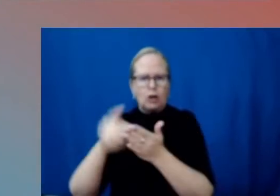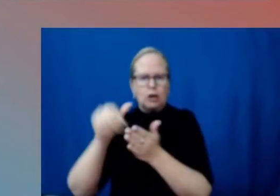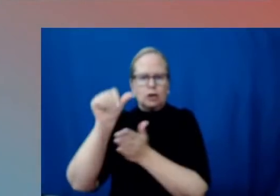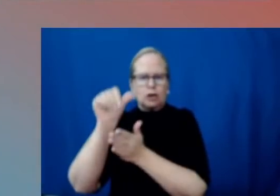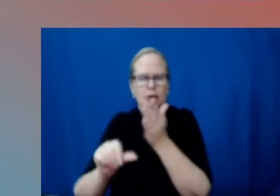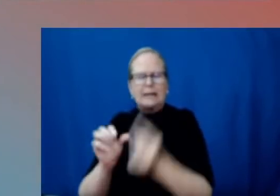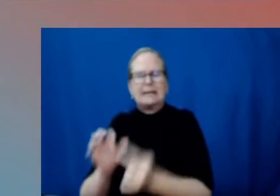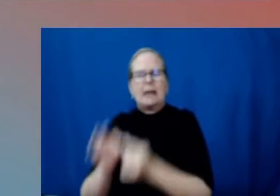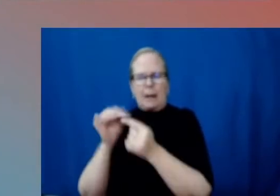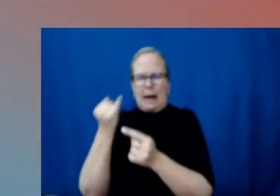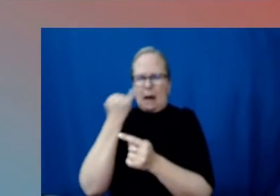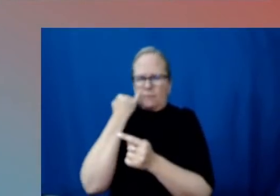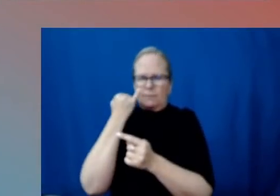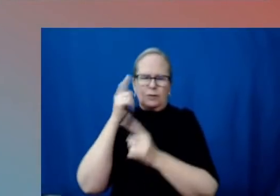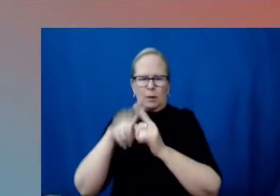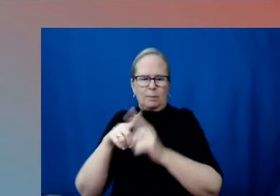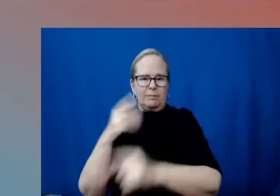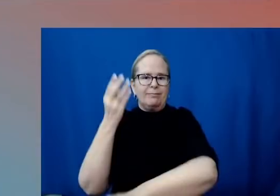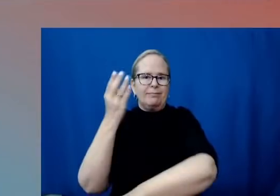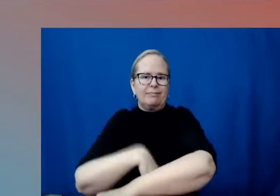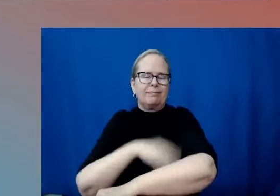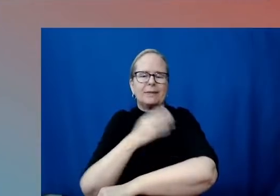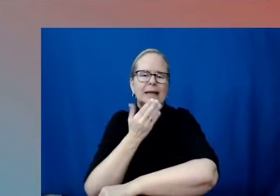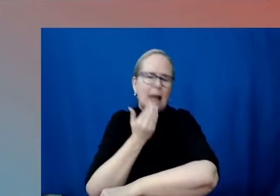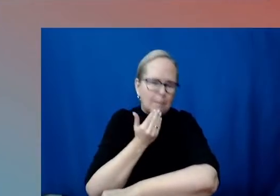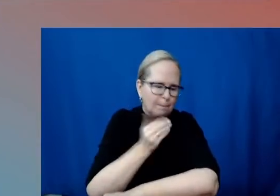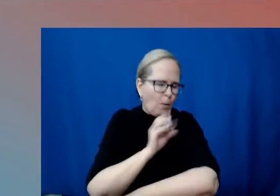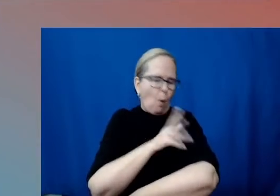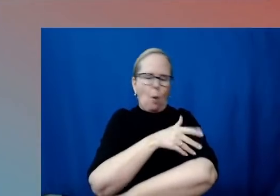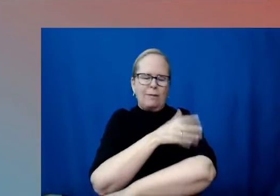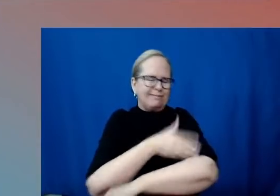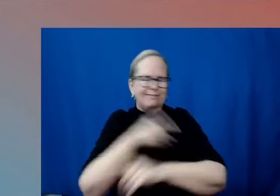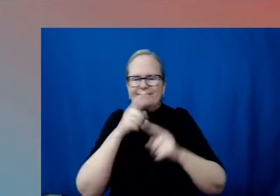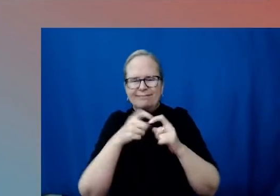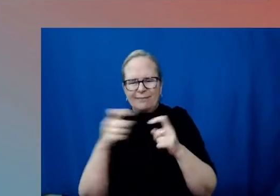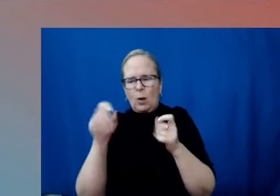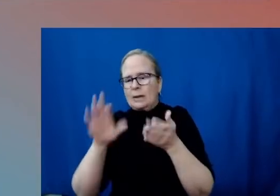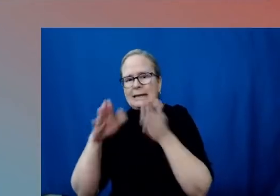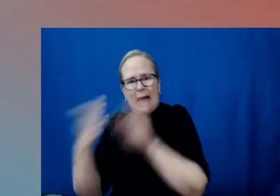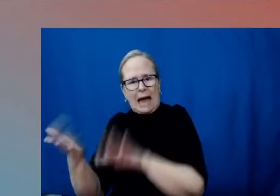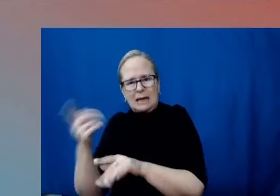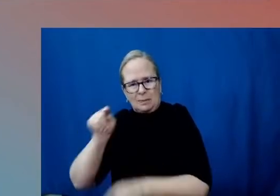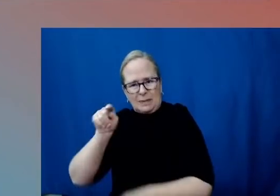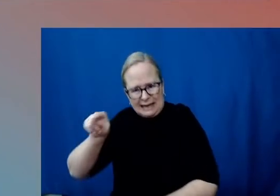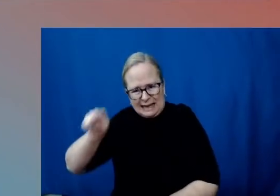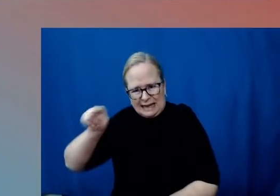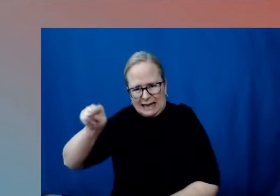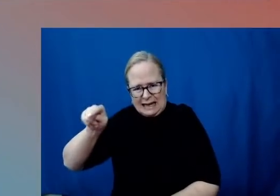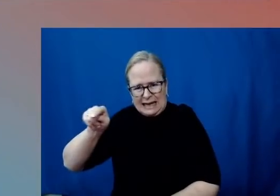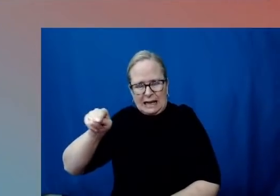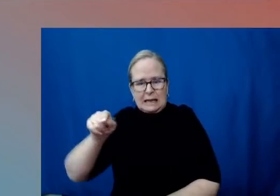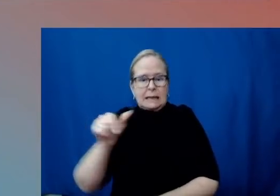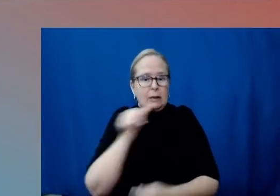is like yesterday. I mean, so we're not making this up. Why are they doing it? They would never do this unless they have